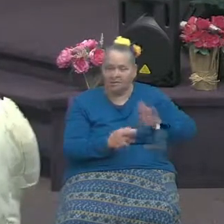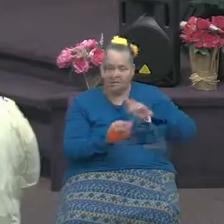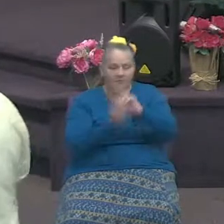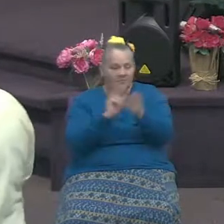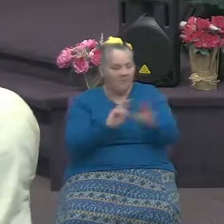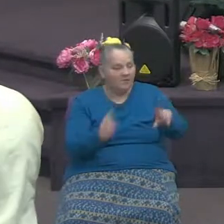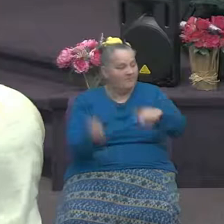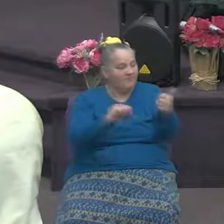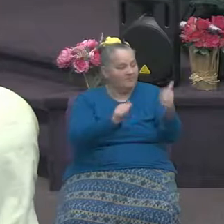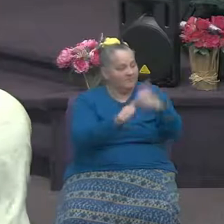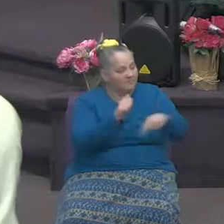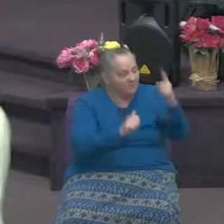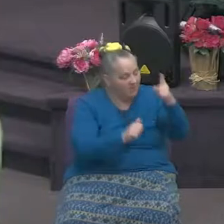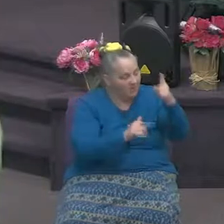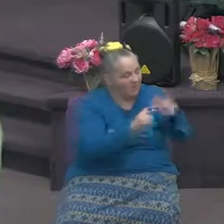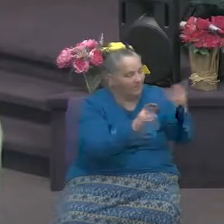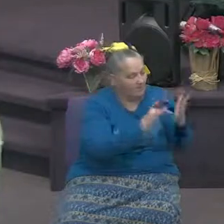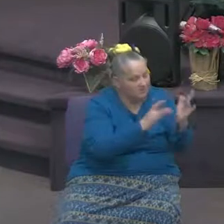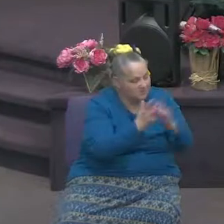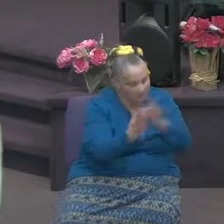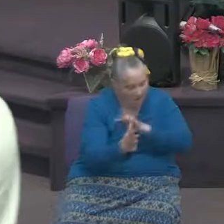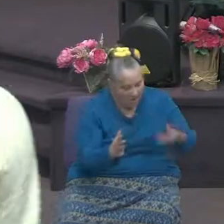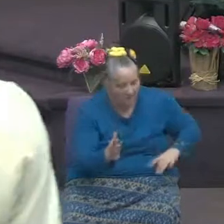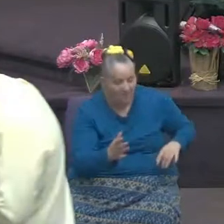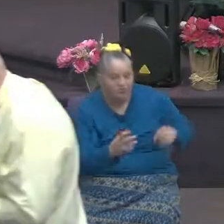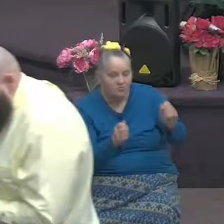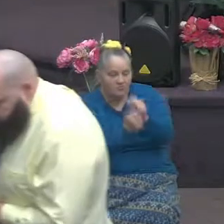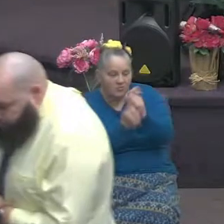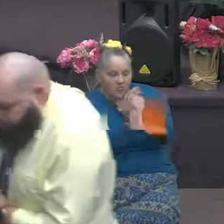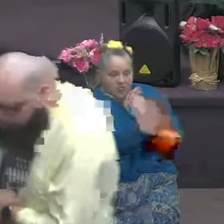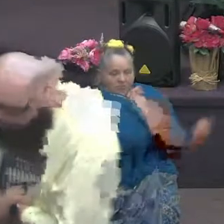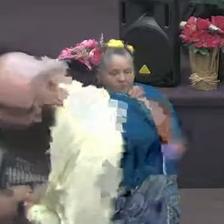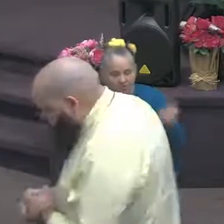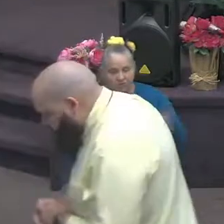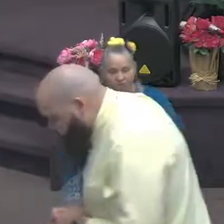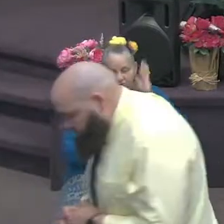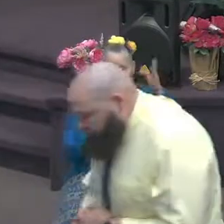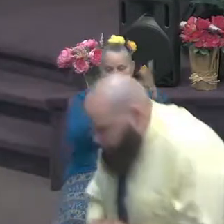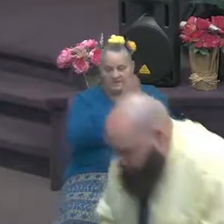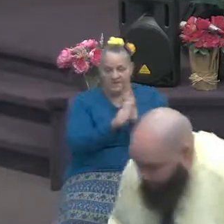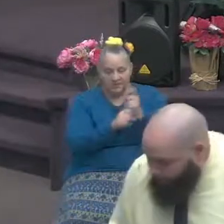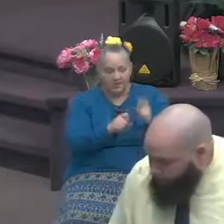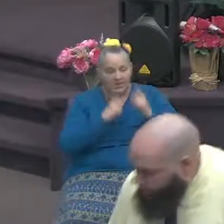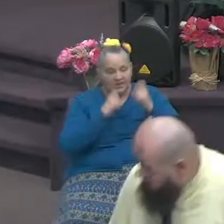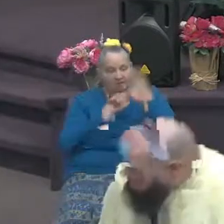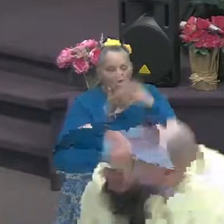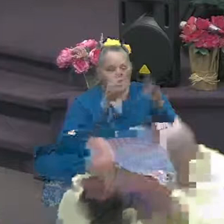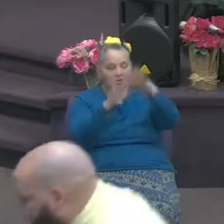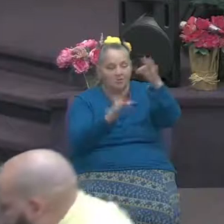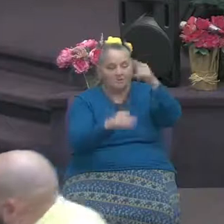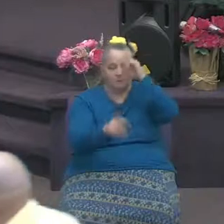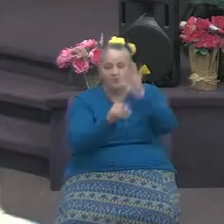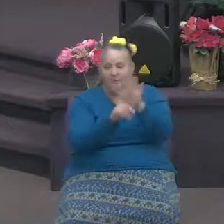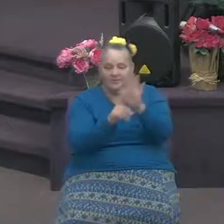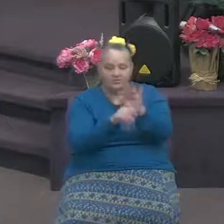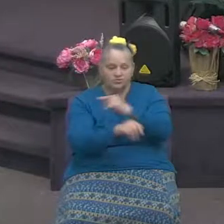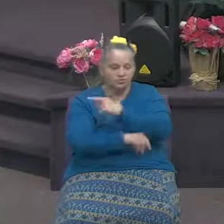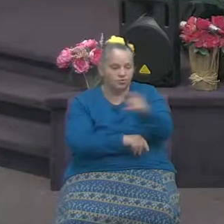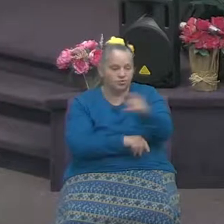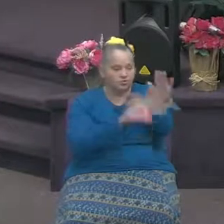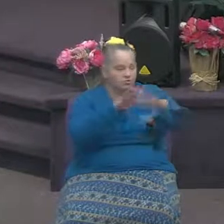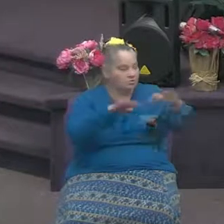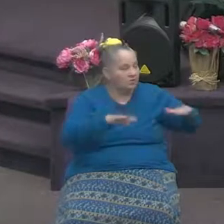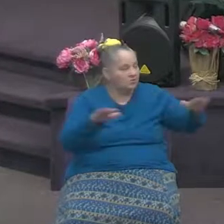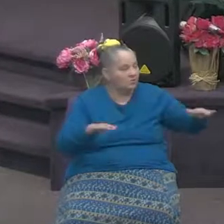baptized, every one of you, in the name of Jesus Christ for the remission of sins. And you shall receive the gift of the Holy Ghost, for the promise is unto you and to